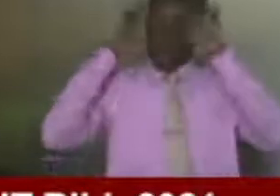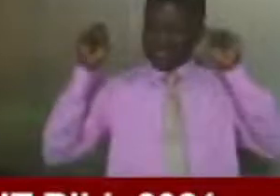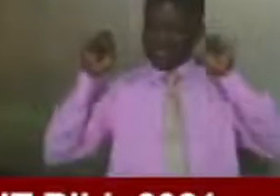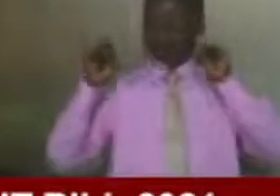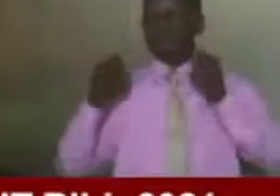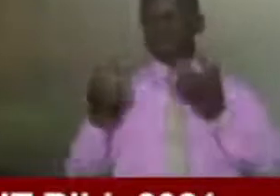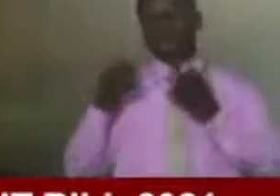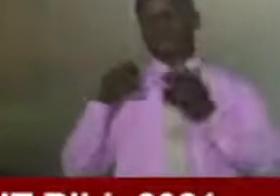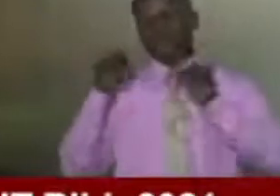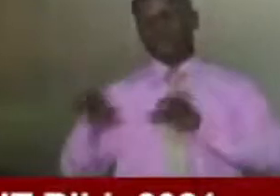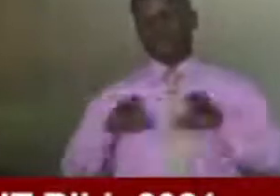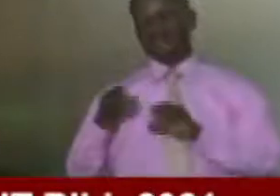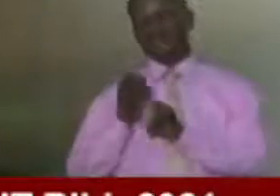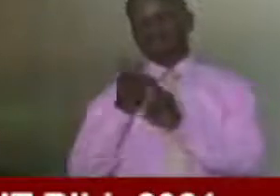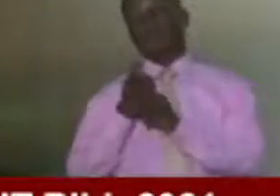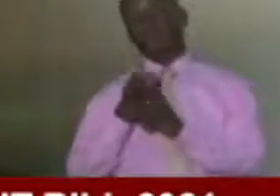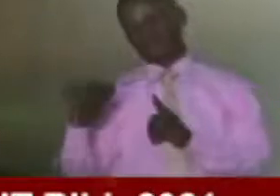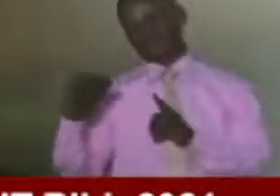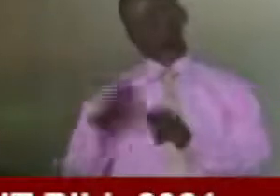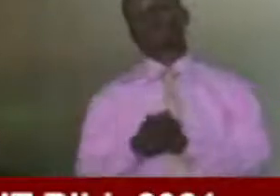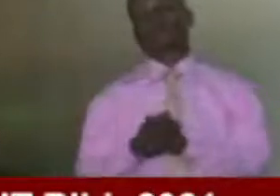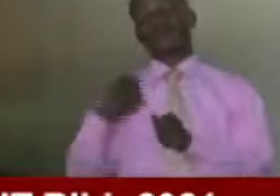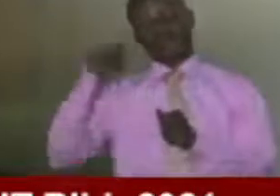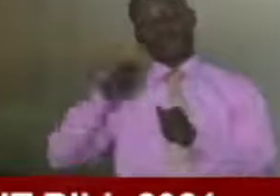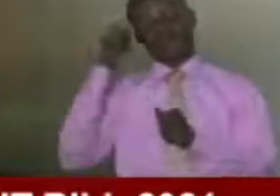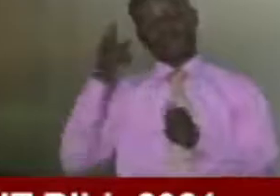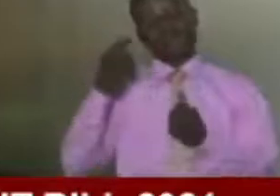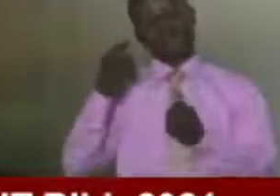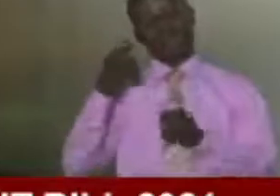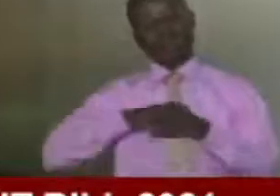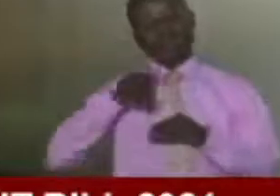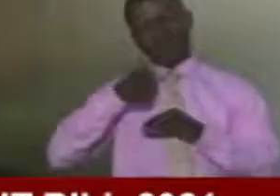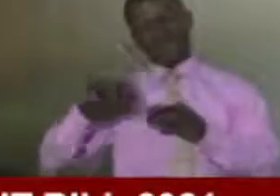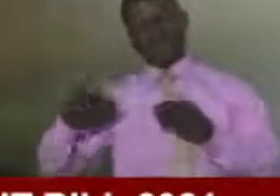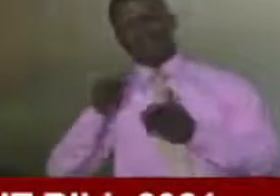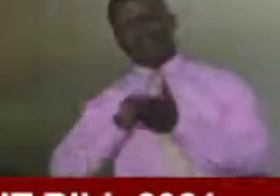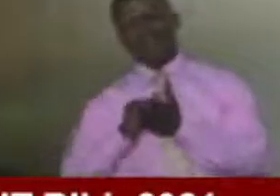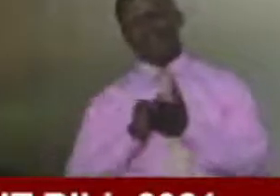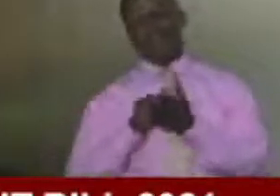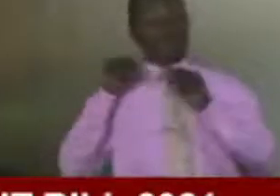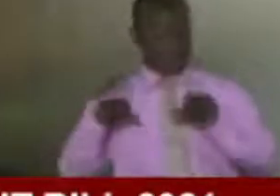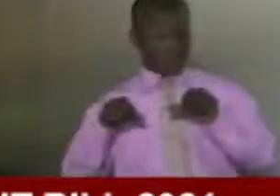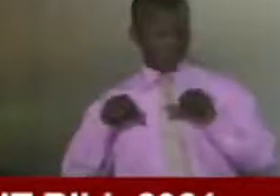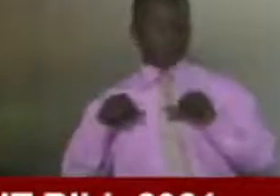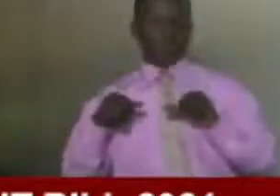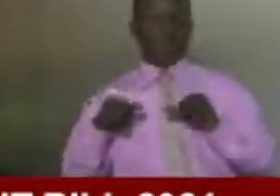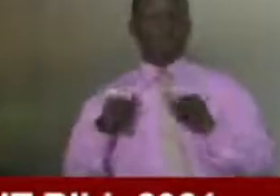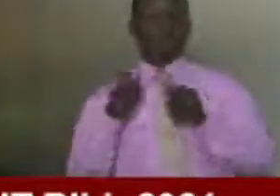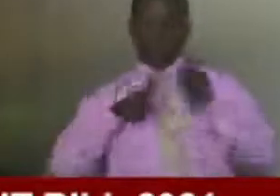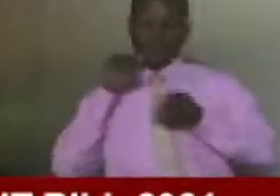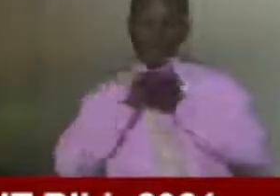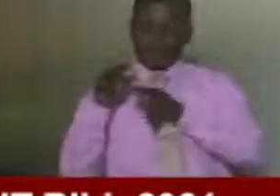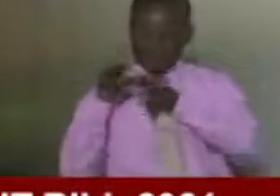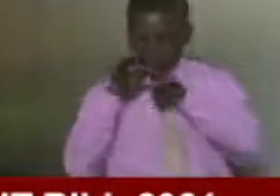be done. All there right. are many institutions in this country, Sheon, outside the political organizations, that have oversight functions in elections. The